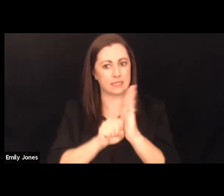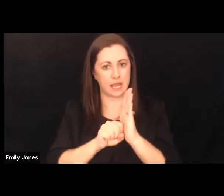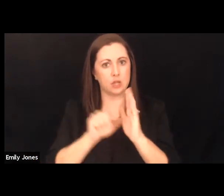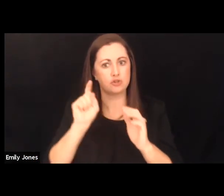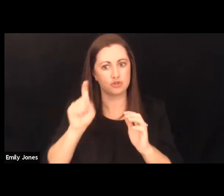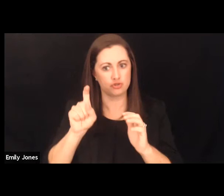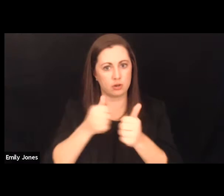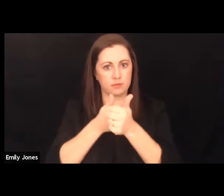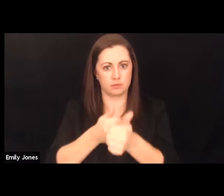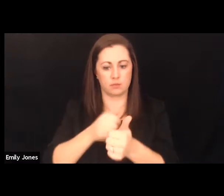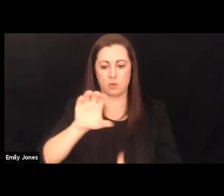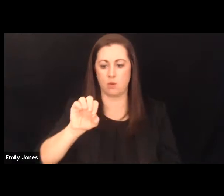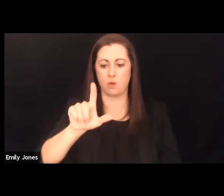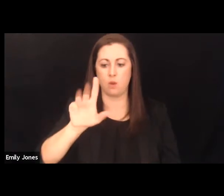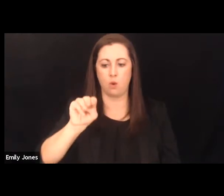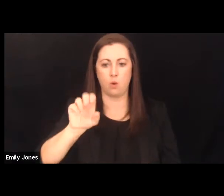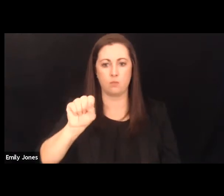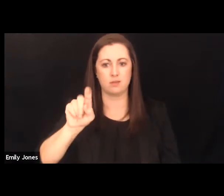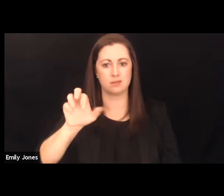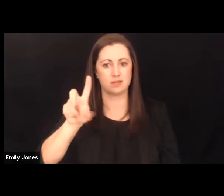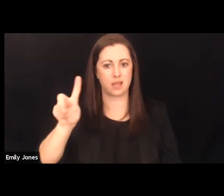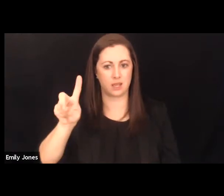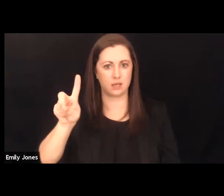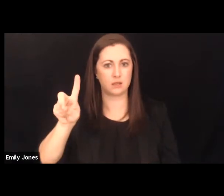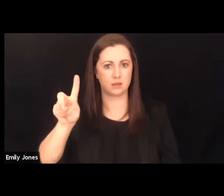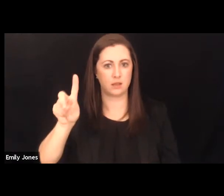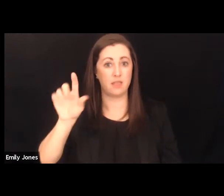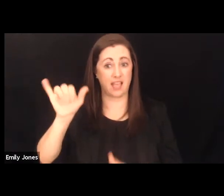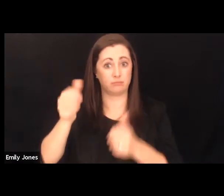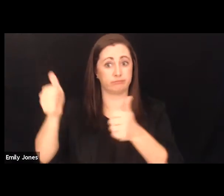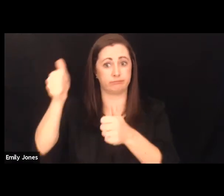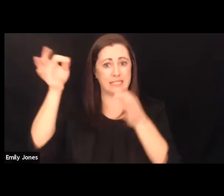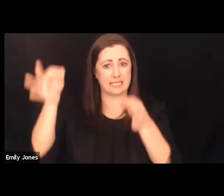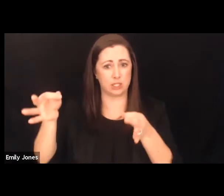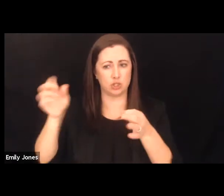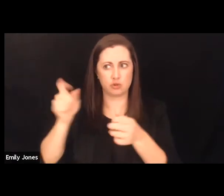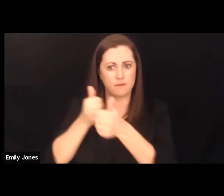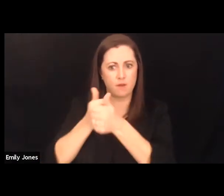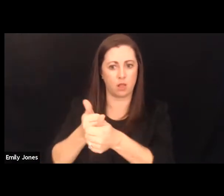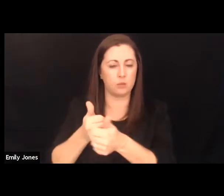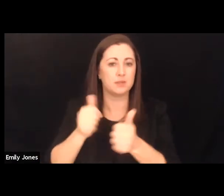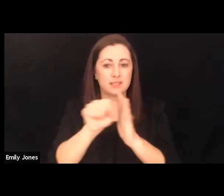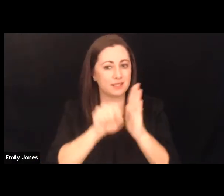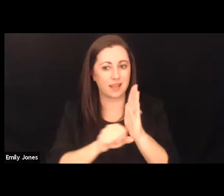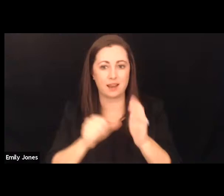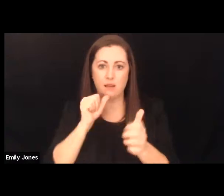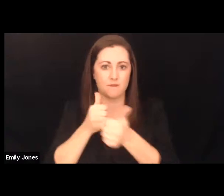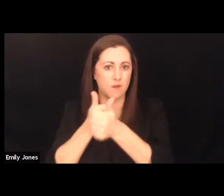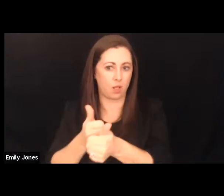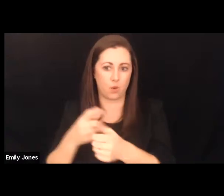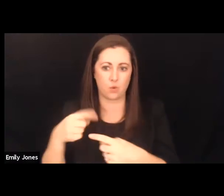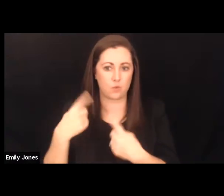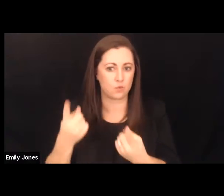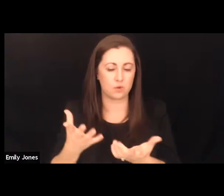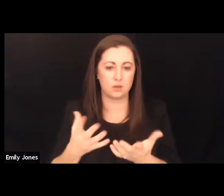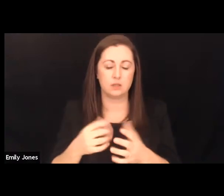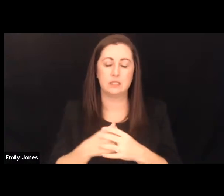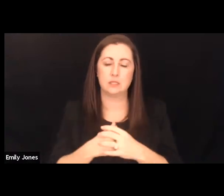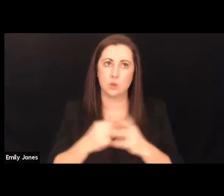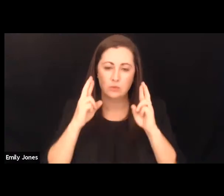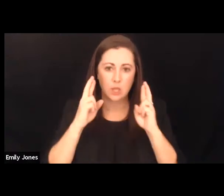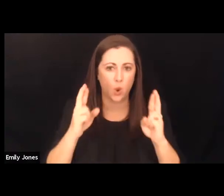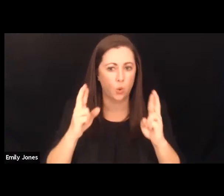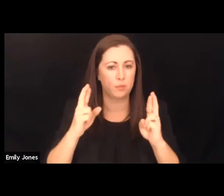Olmstead decision. Well, again, here's where we need to change Medicaid. And I'm hopeful that